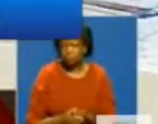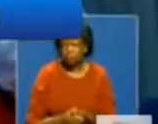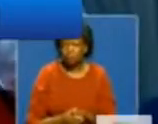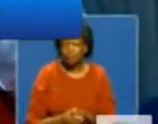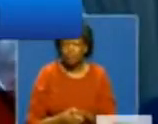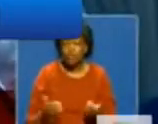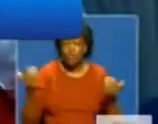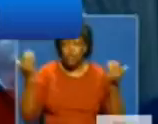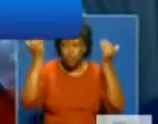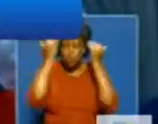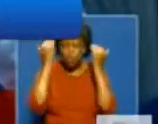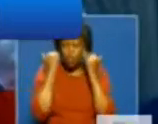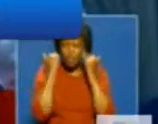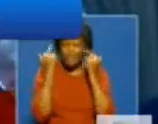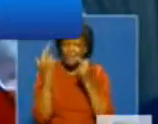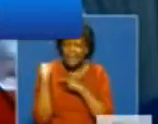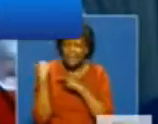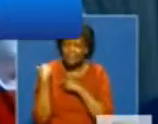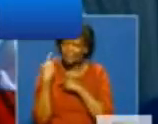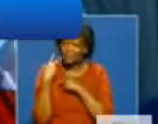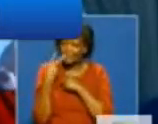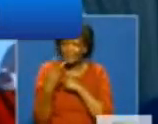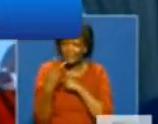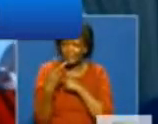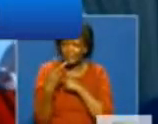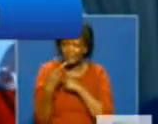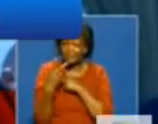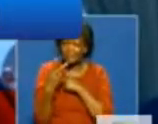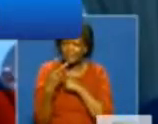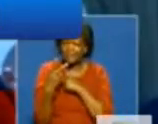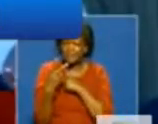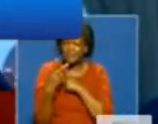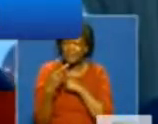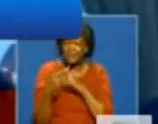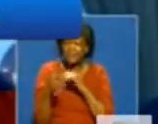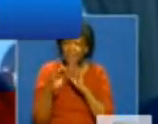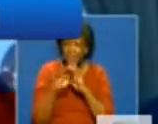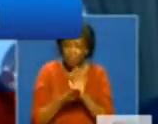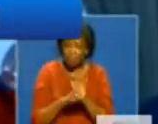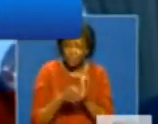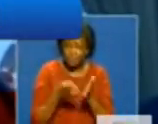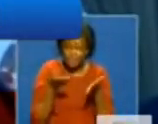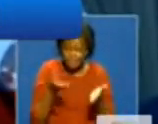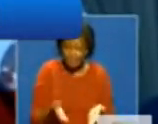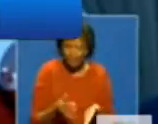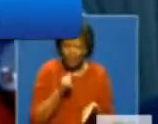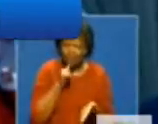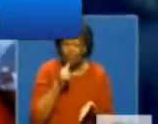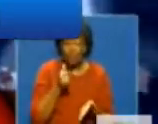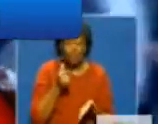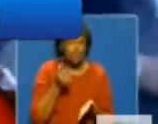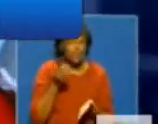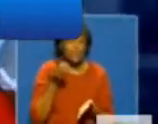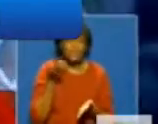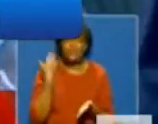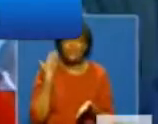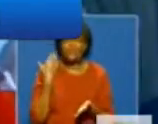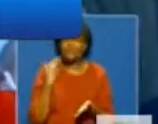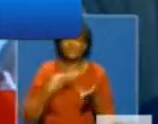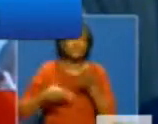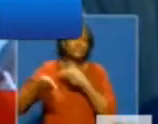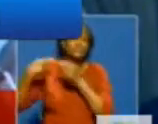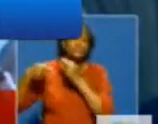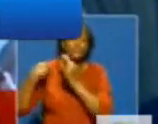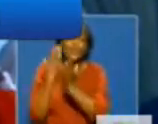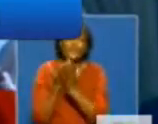was obligated to look on the express text of the Constitution as it is now, not on the contents of an historical